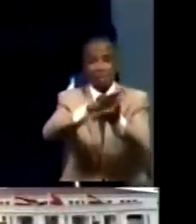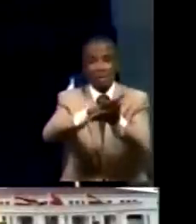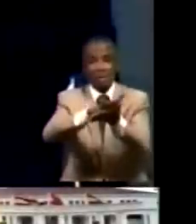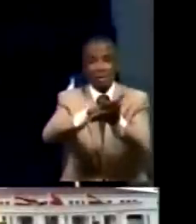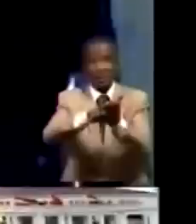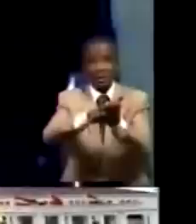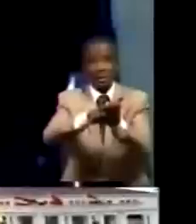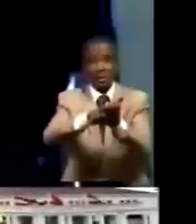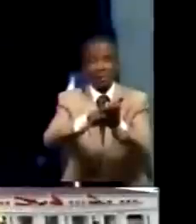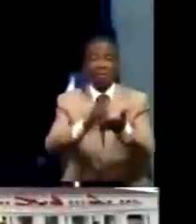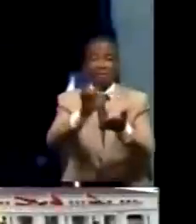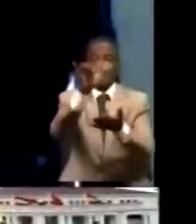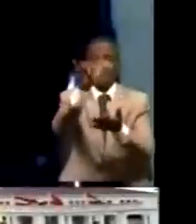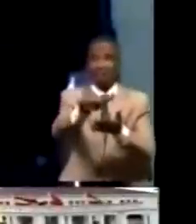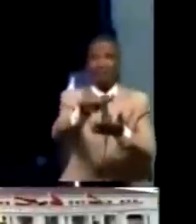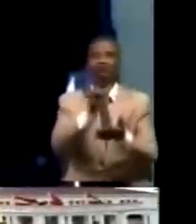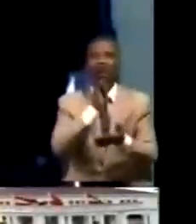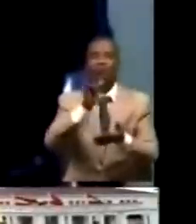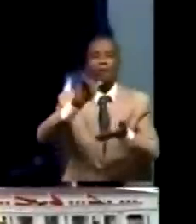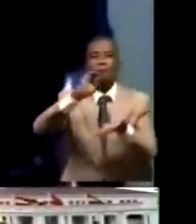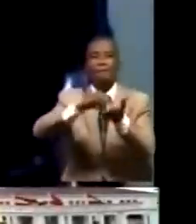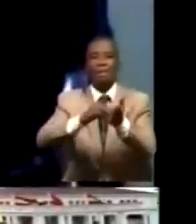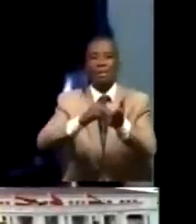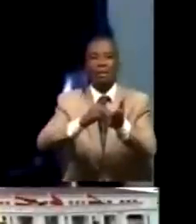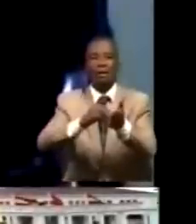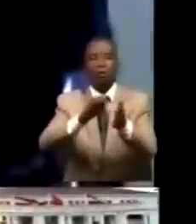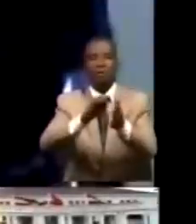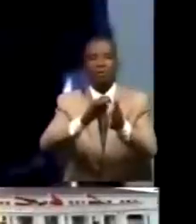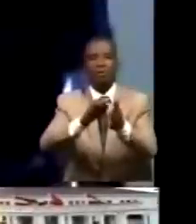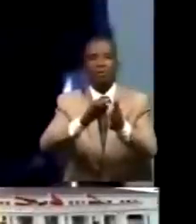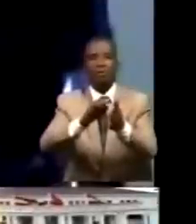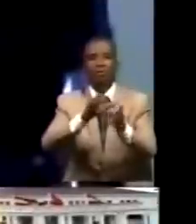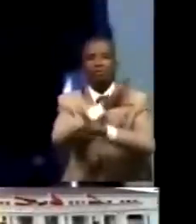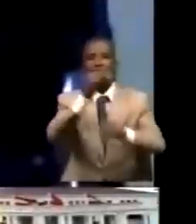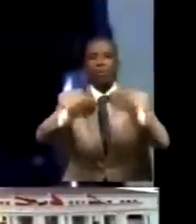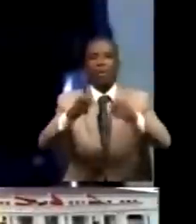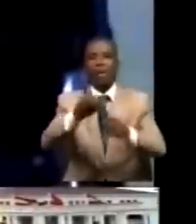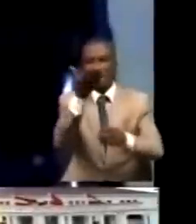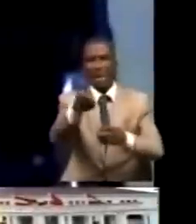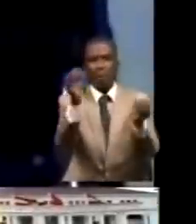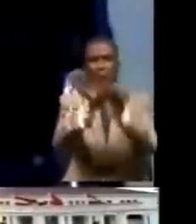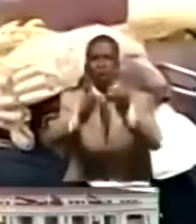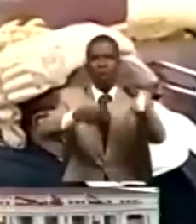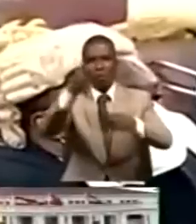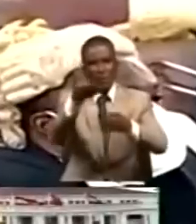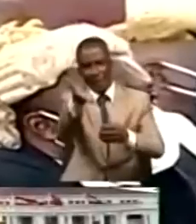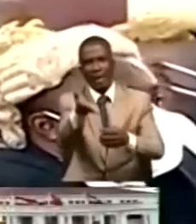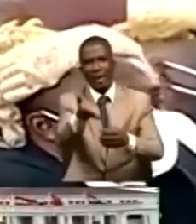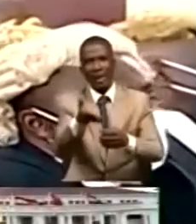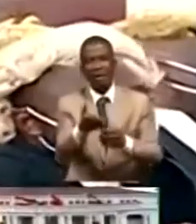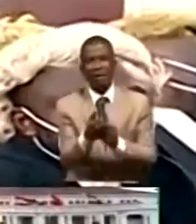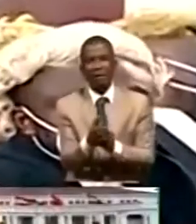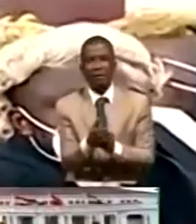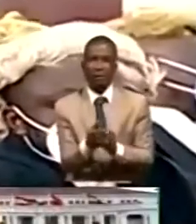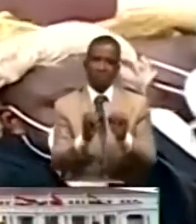that is the situation. But that doesn't mean that they didn't have issues. No, no problem. Now, I am